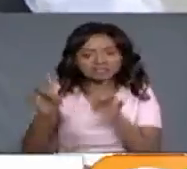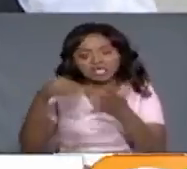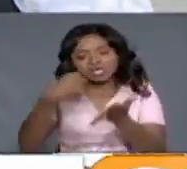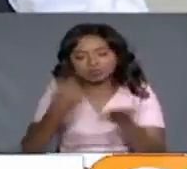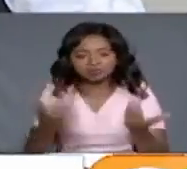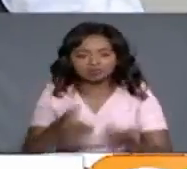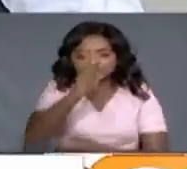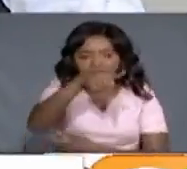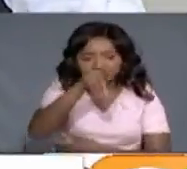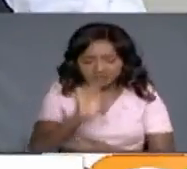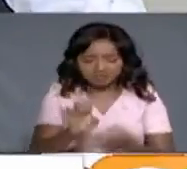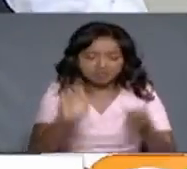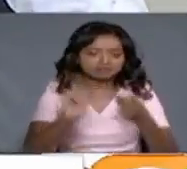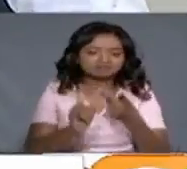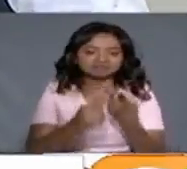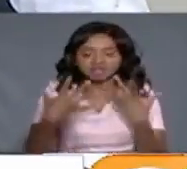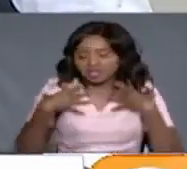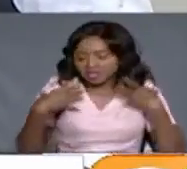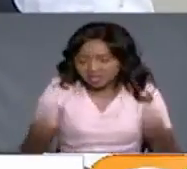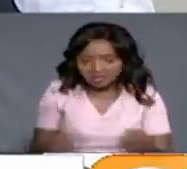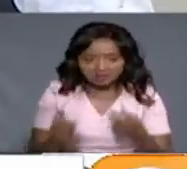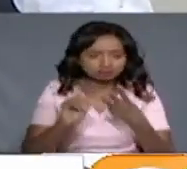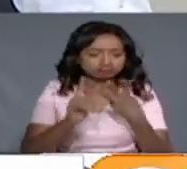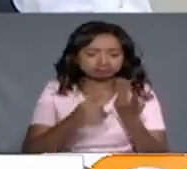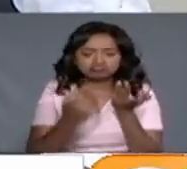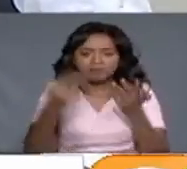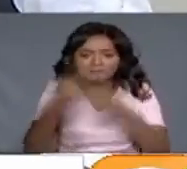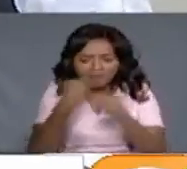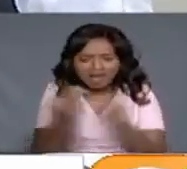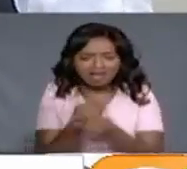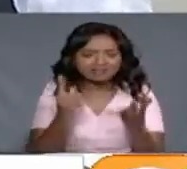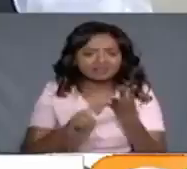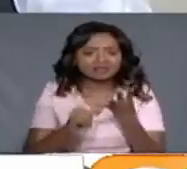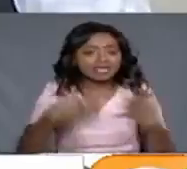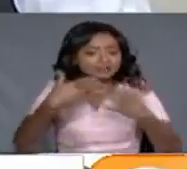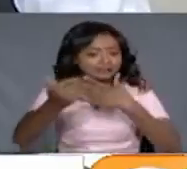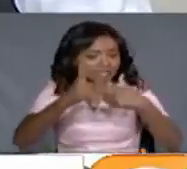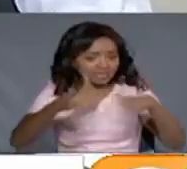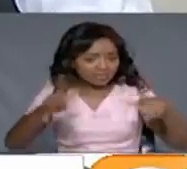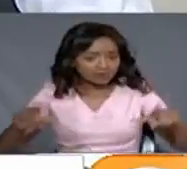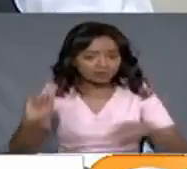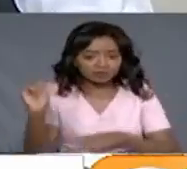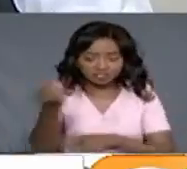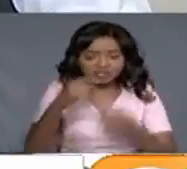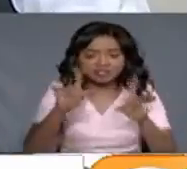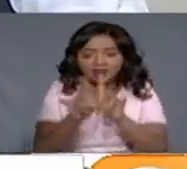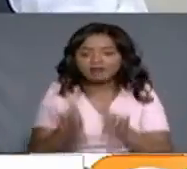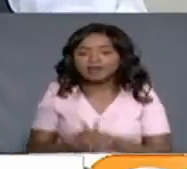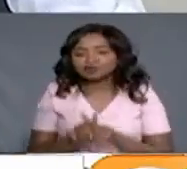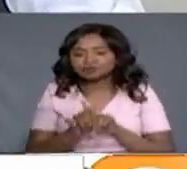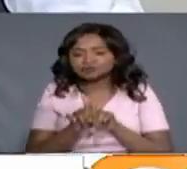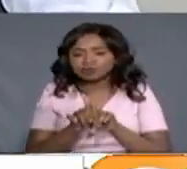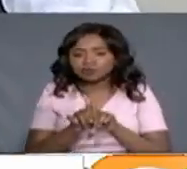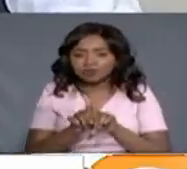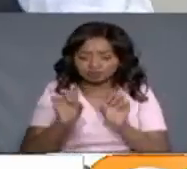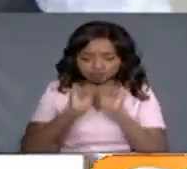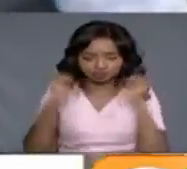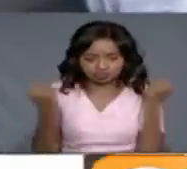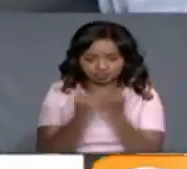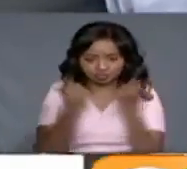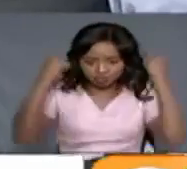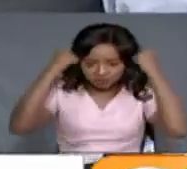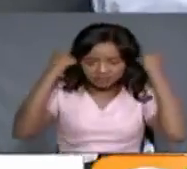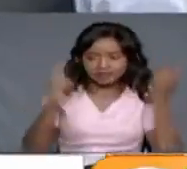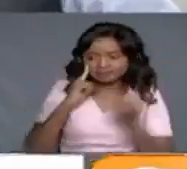education, mathematics, English, Kiswahili, or Kenyan Sign Language, science and technology, and social studies.